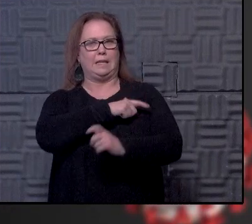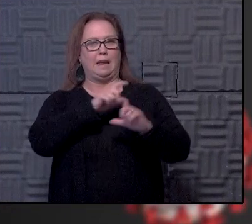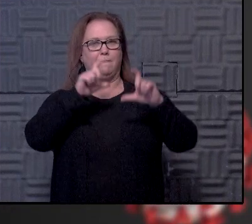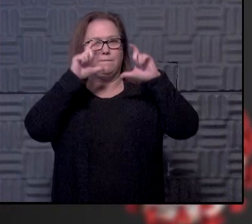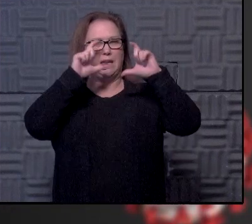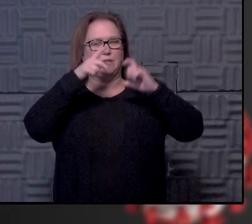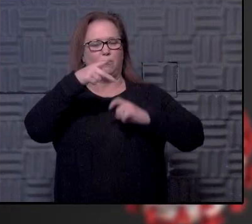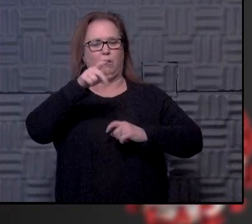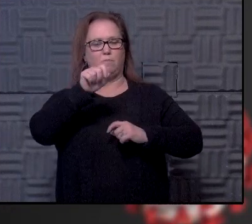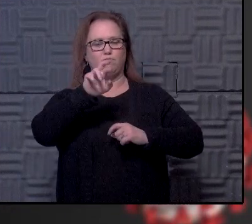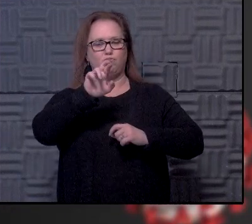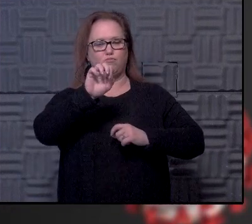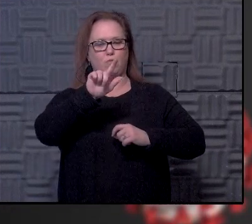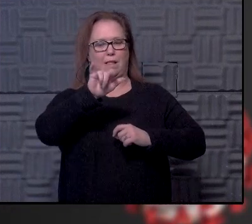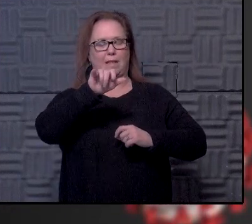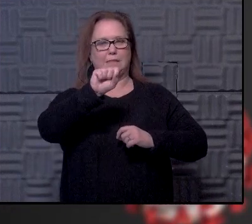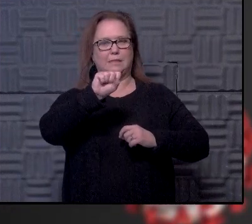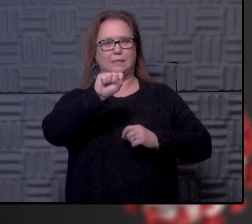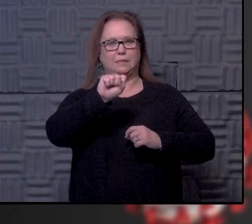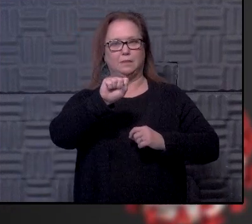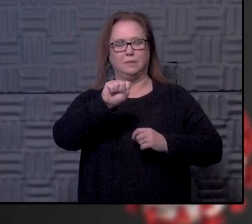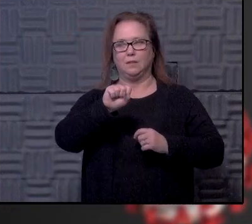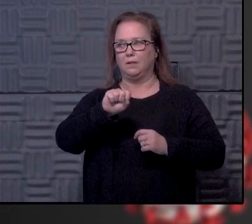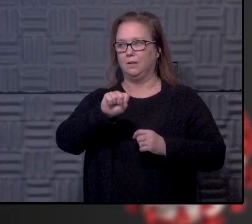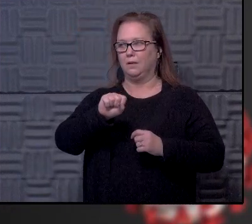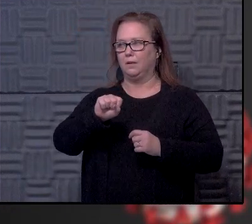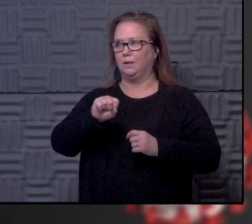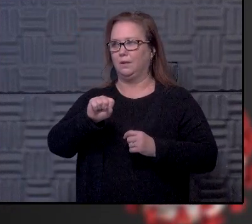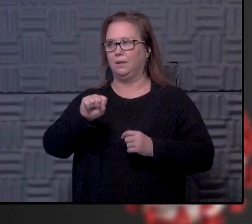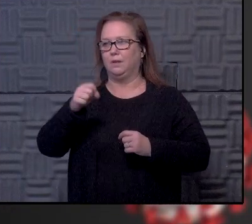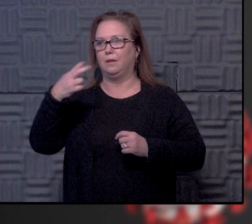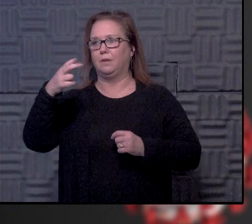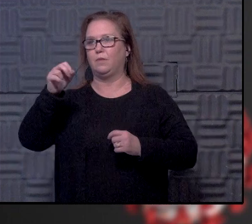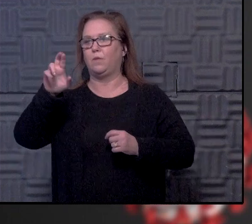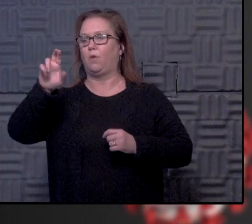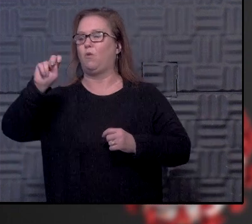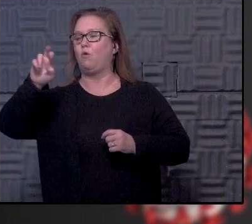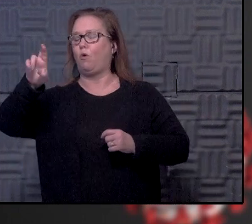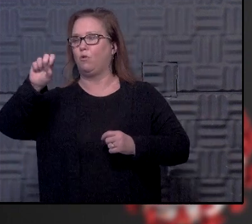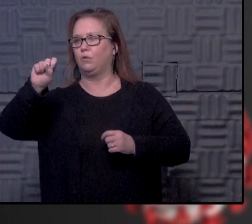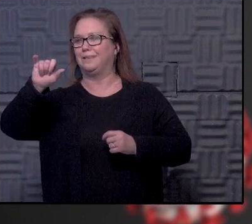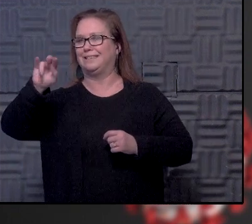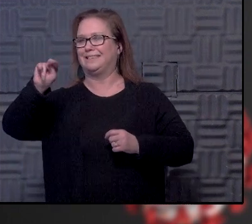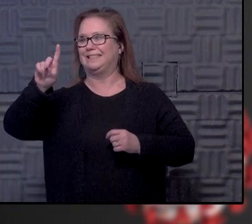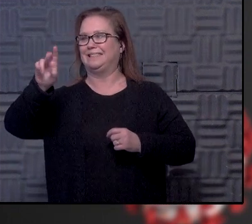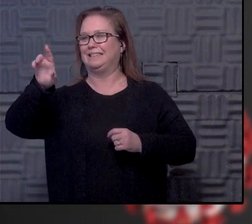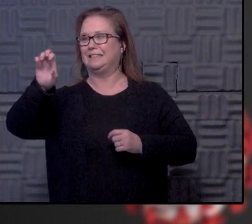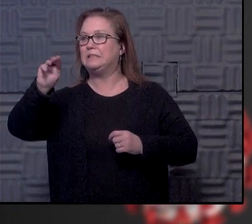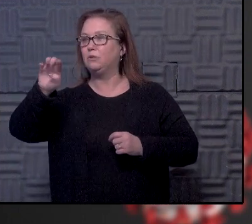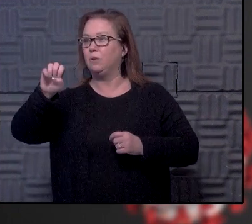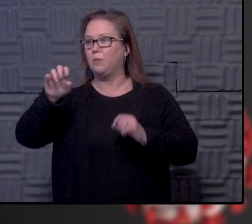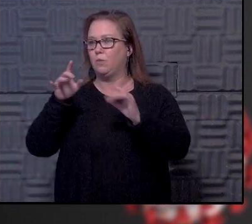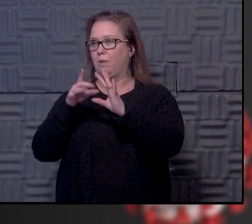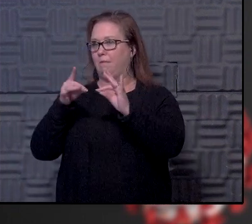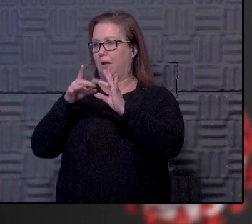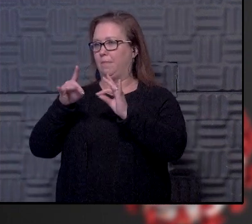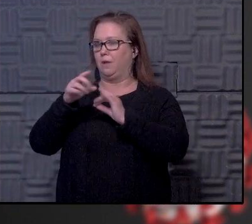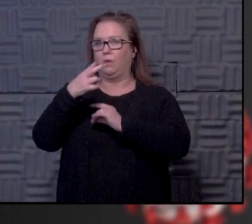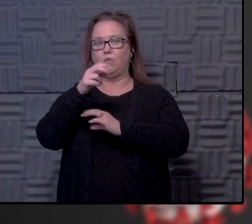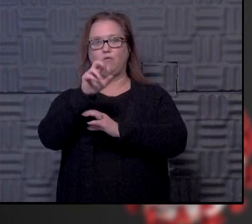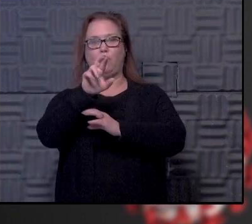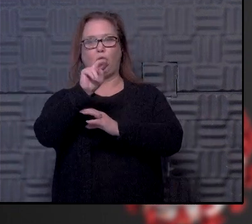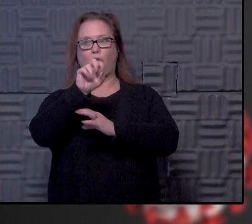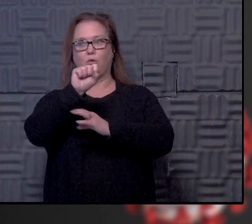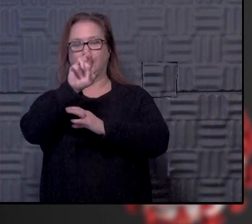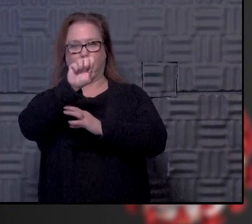true? And if yes, is it permanent? Okay, this is Horner syndrome that they're talking about, Hawkeye, I think, and you want to comment on that? Horner's